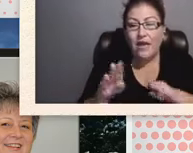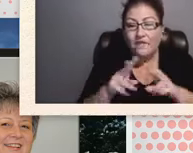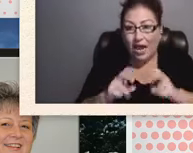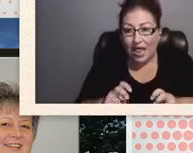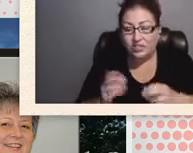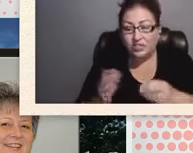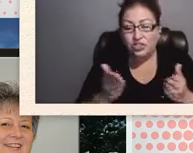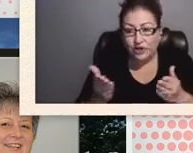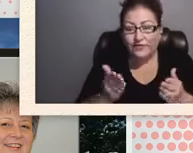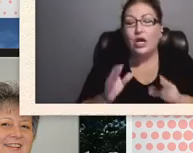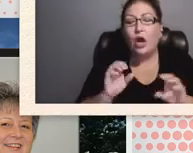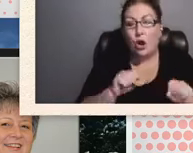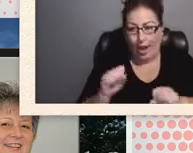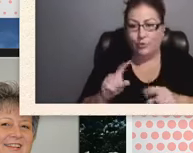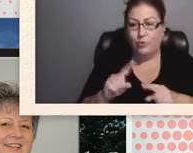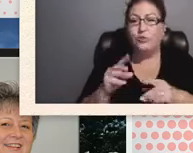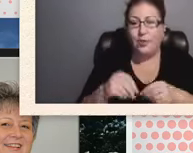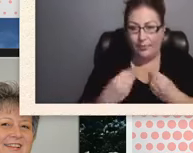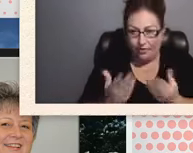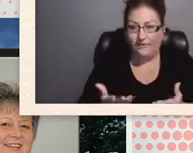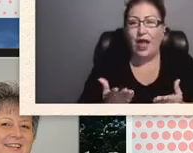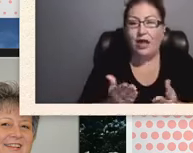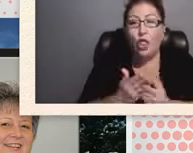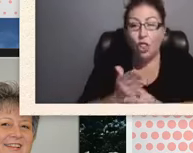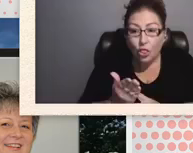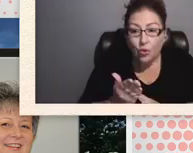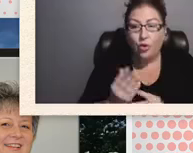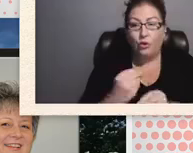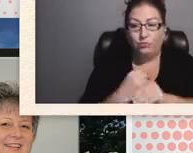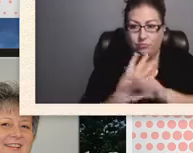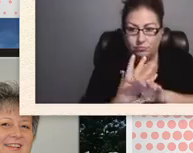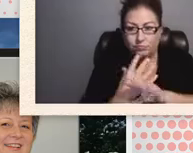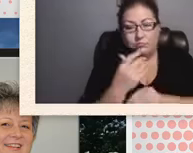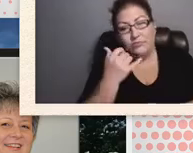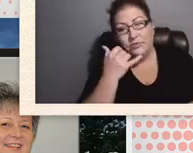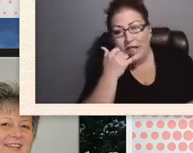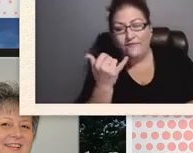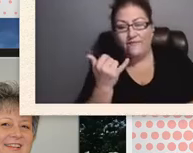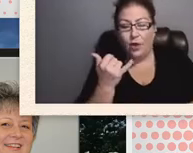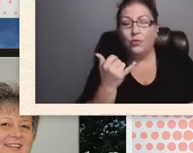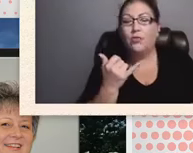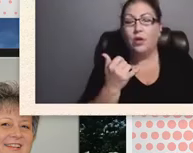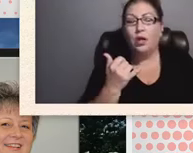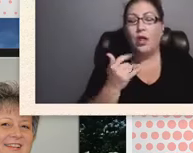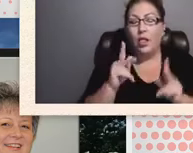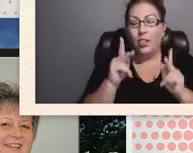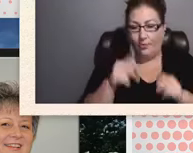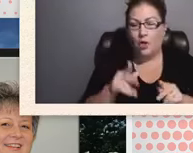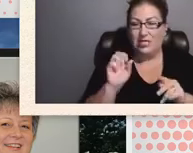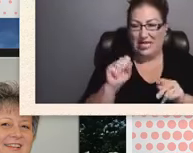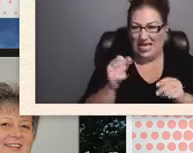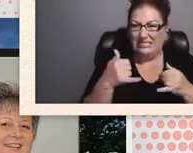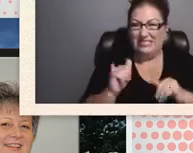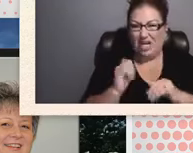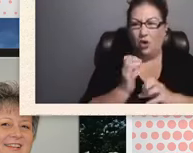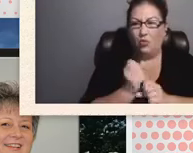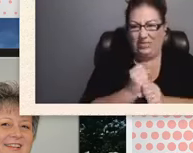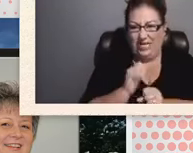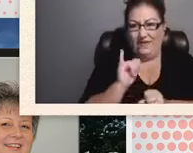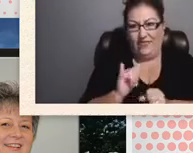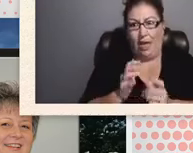be rendered via telemedicine, meaning that the person can still receive these much needed